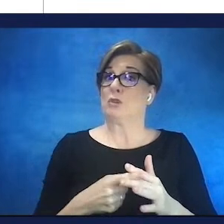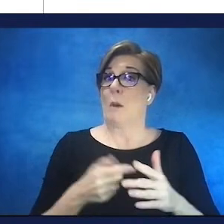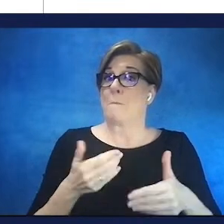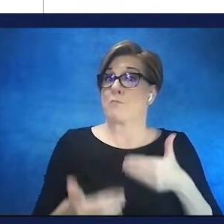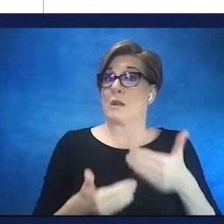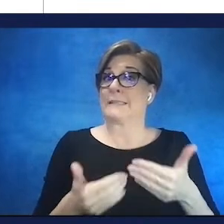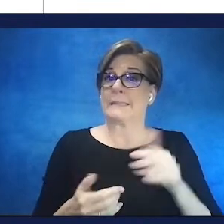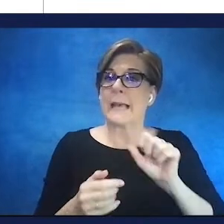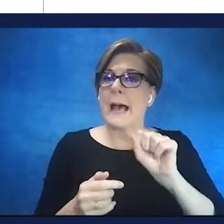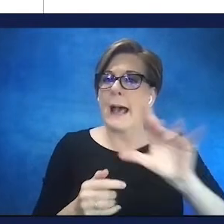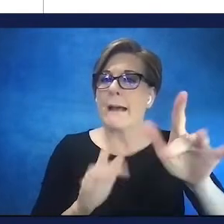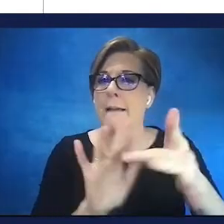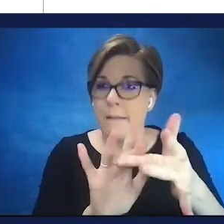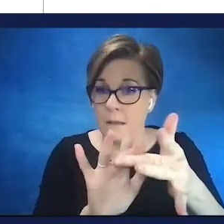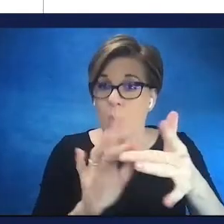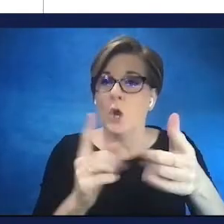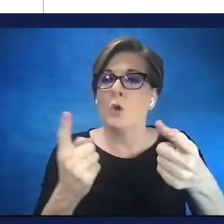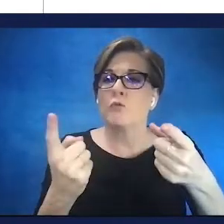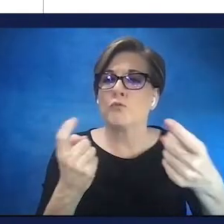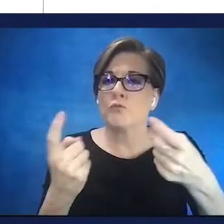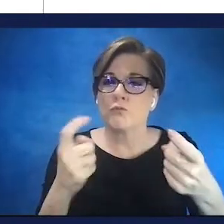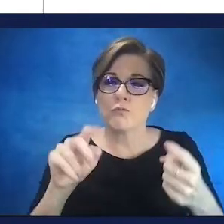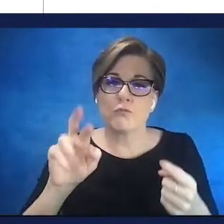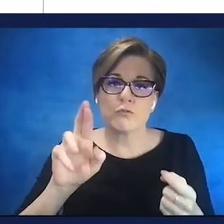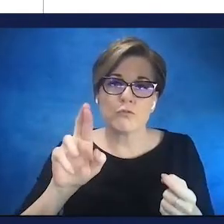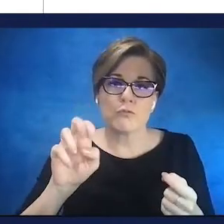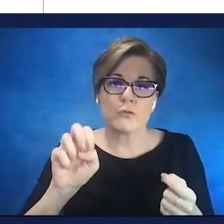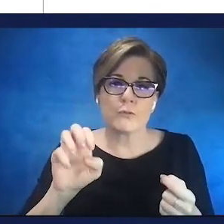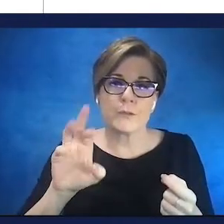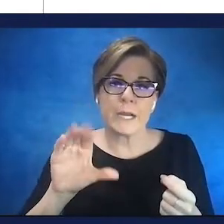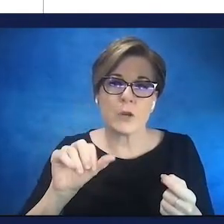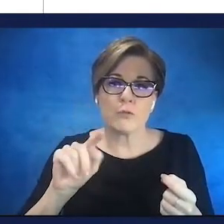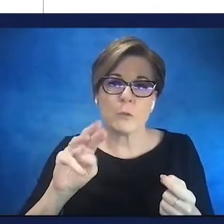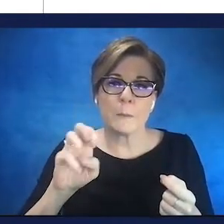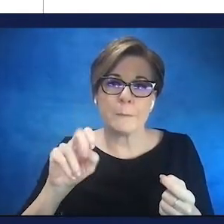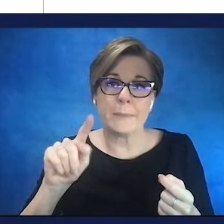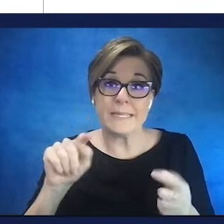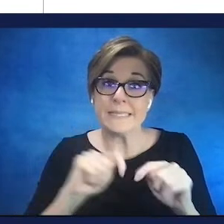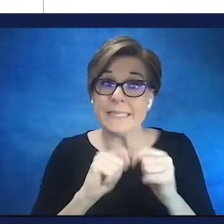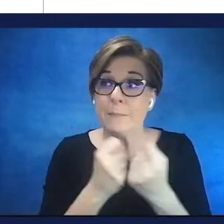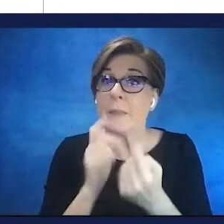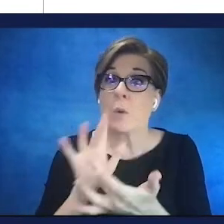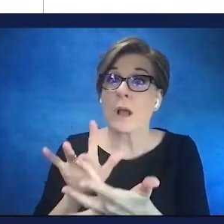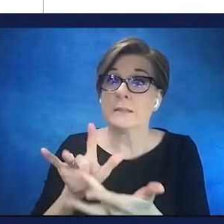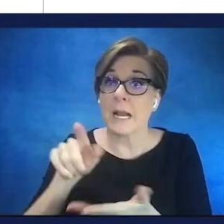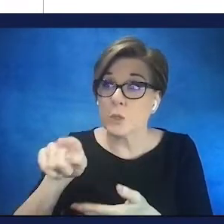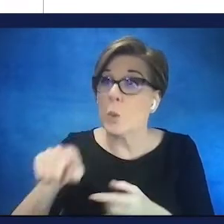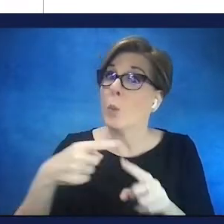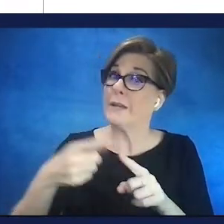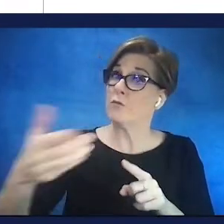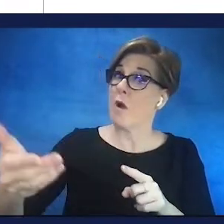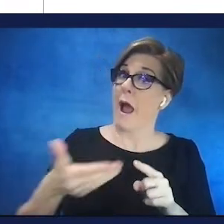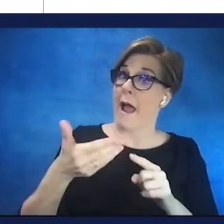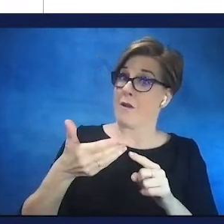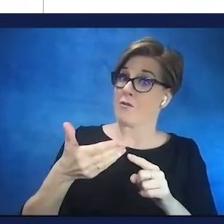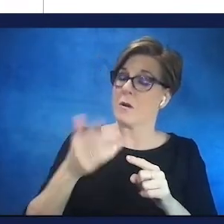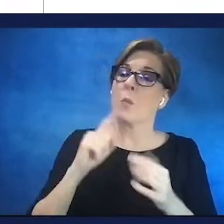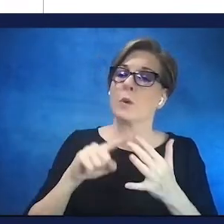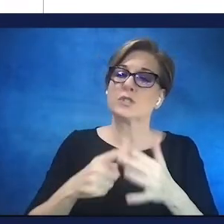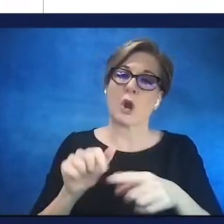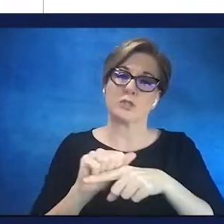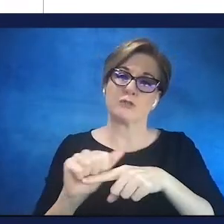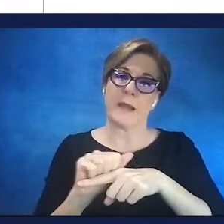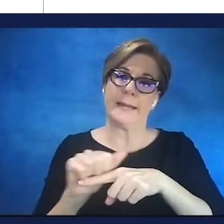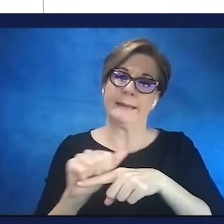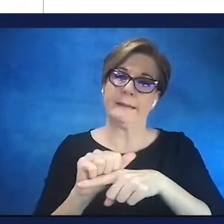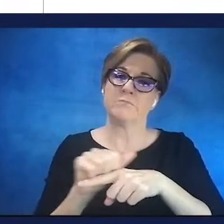with our recruitment team, who will then reach out to you. Once hired, and according to state law, training will begin